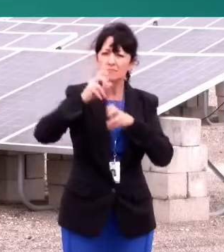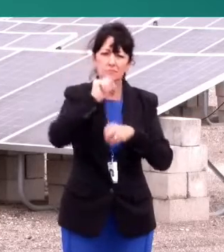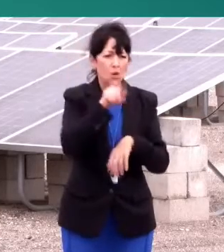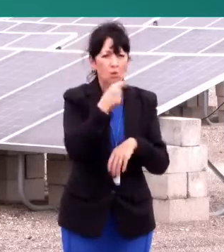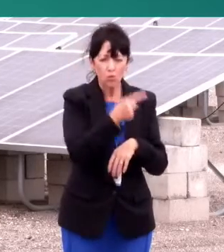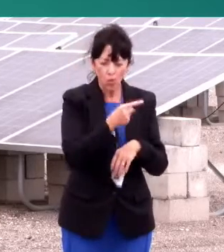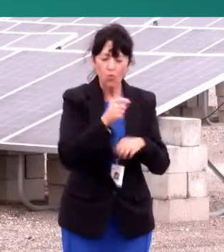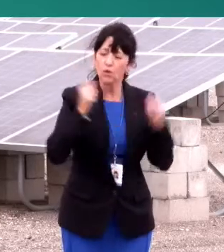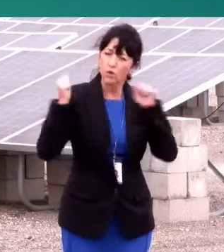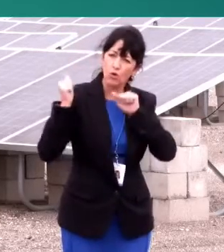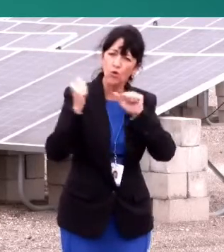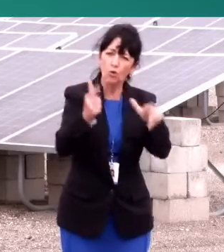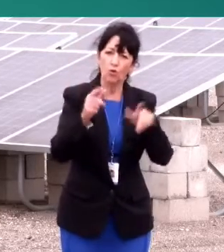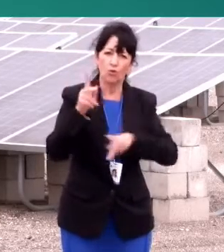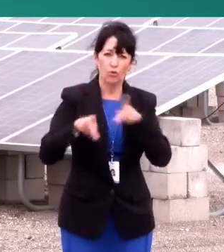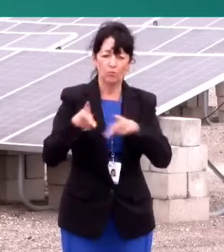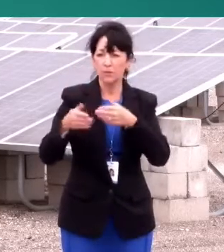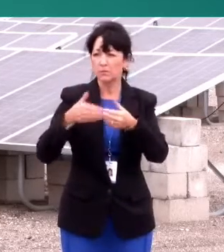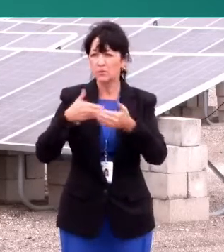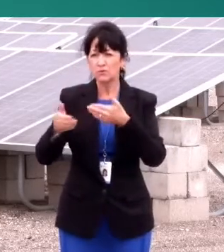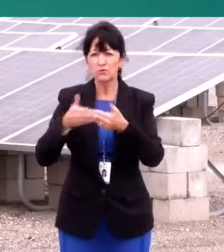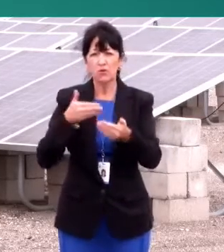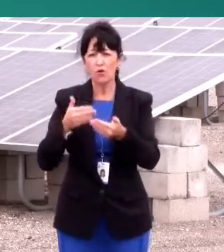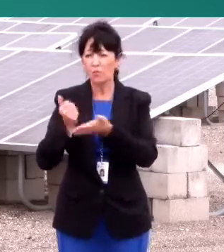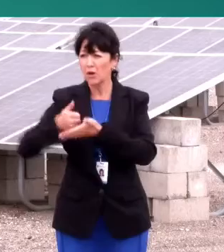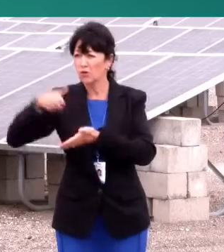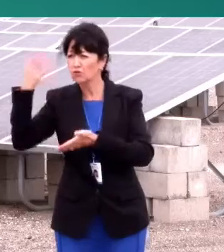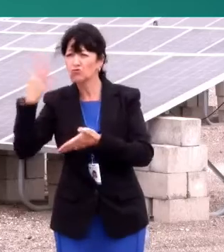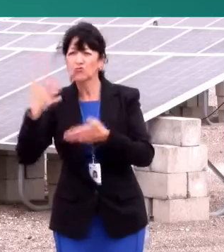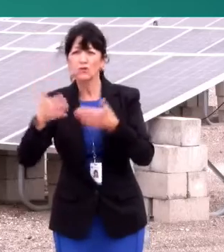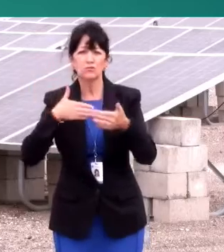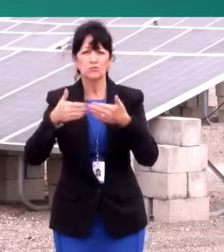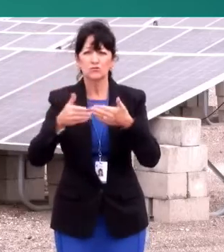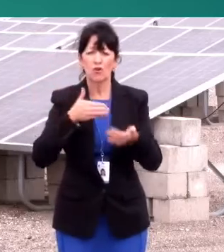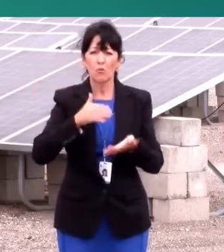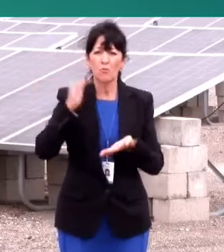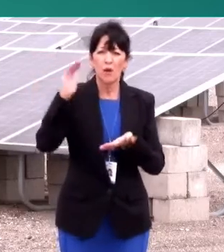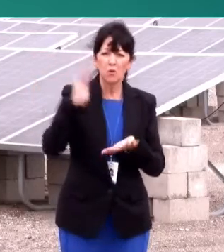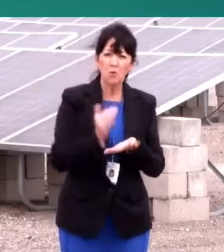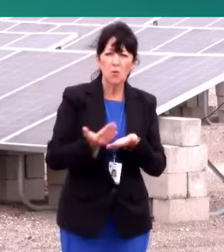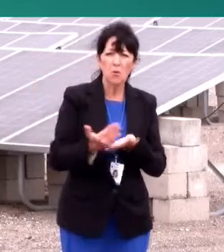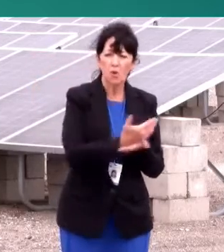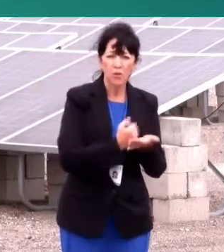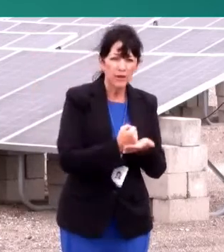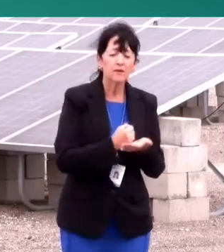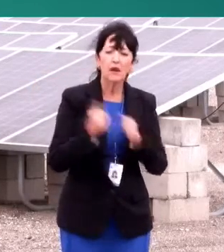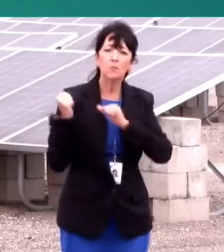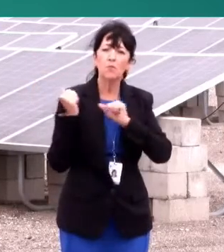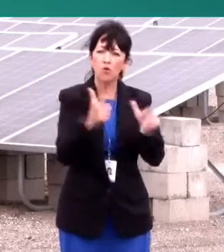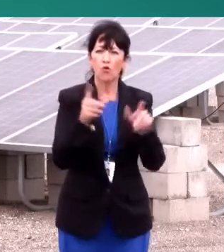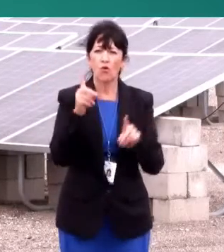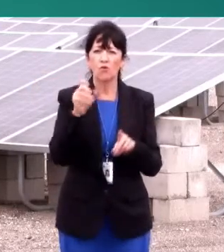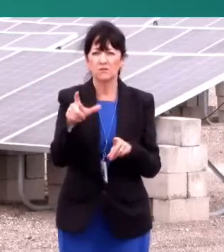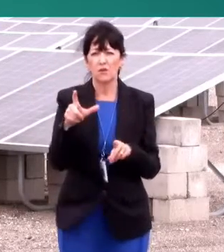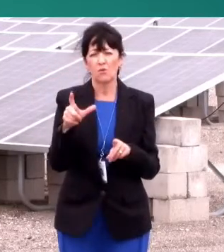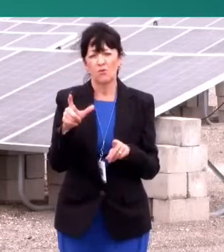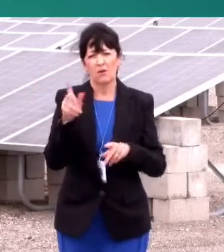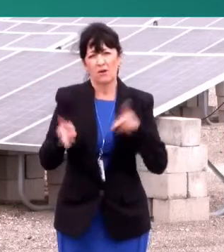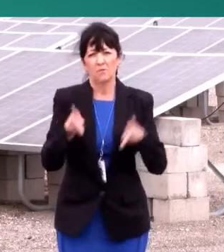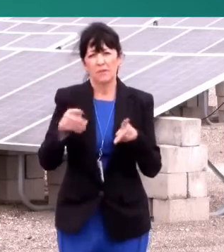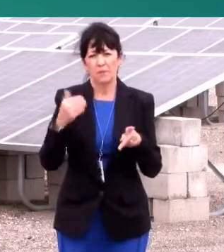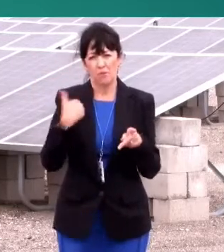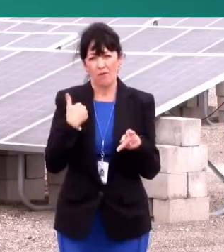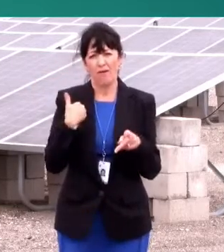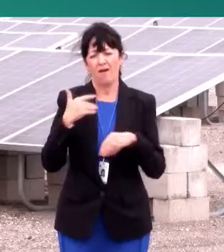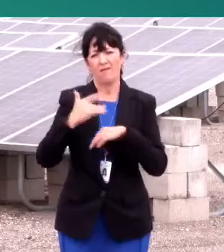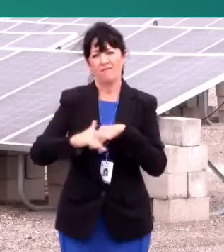bill does. It creates a dynamic that all Delawareans have an opportunity to have access to renewable energy, and